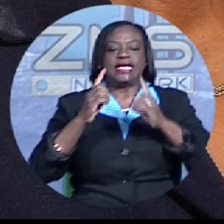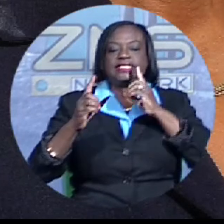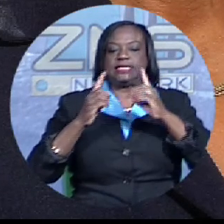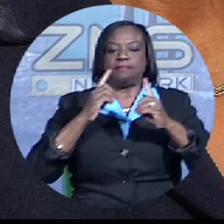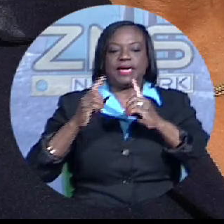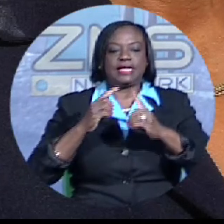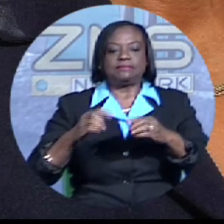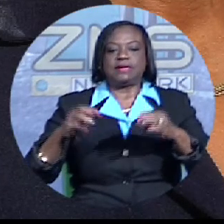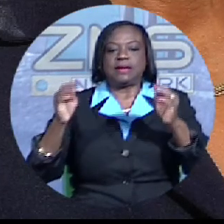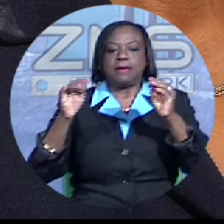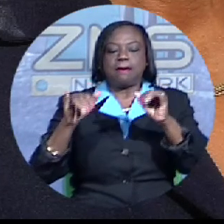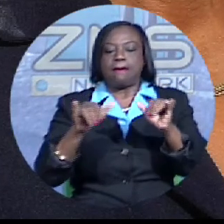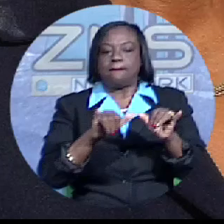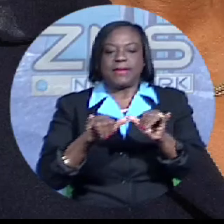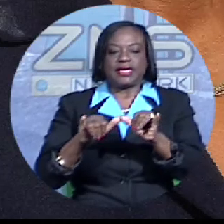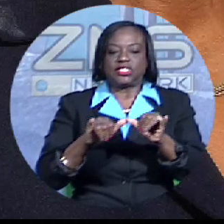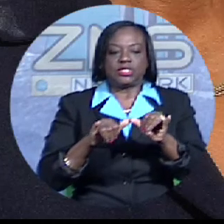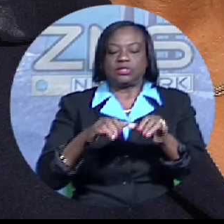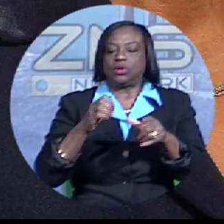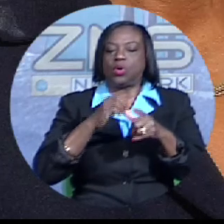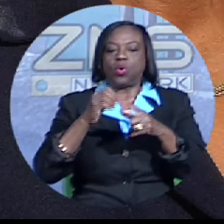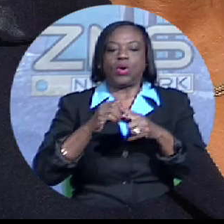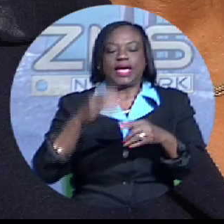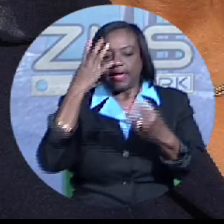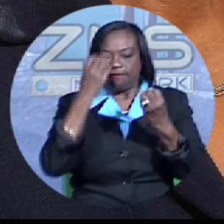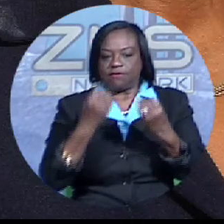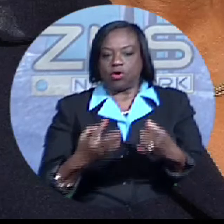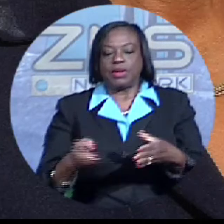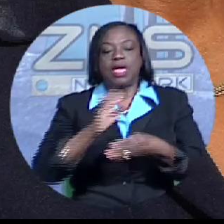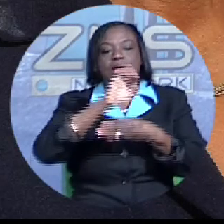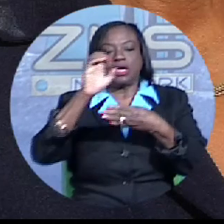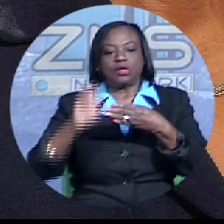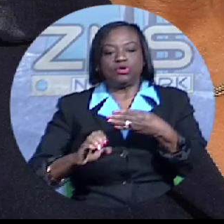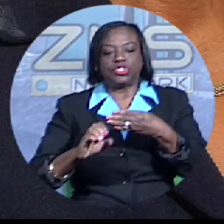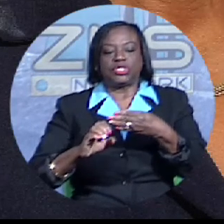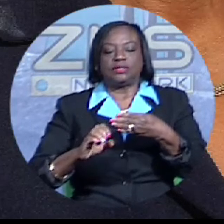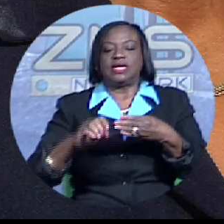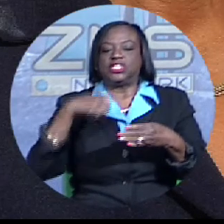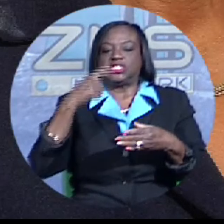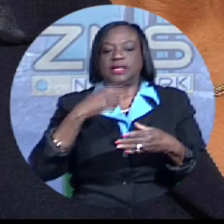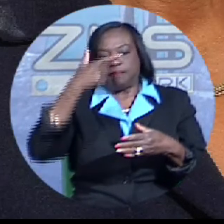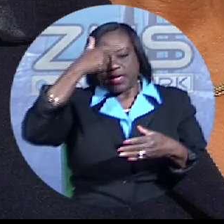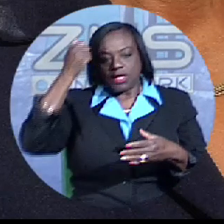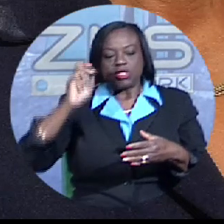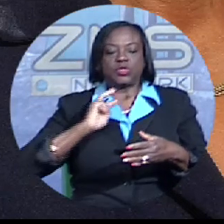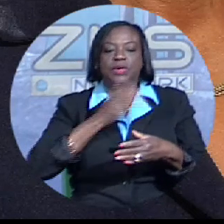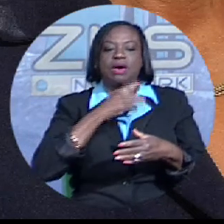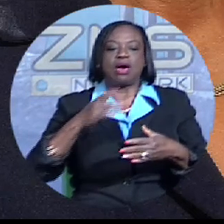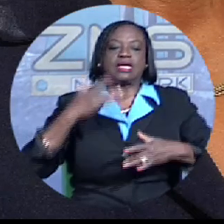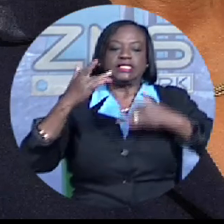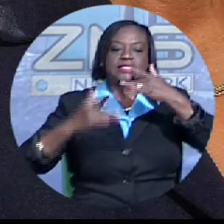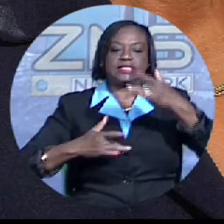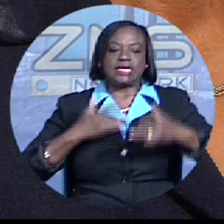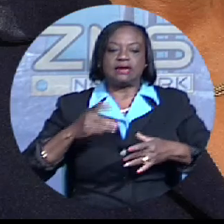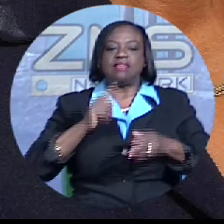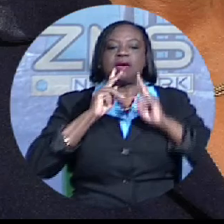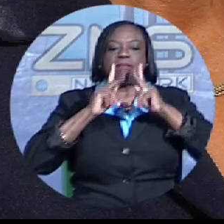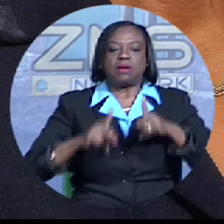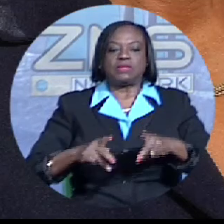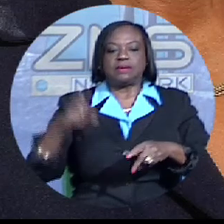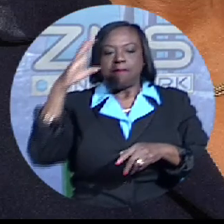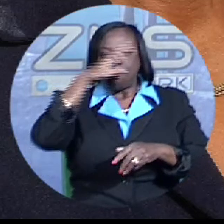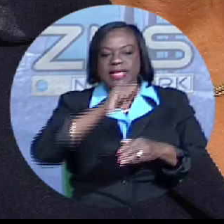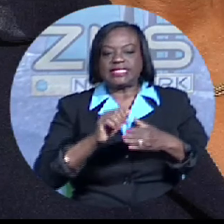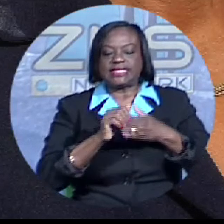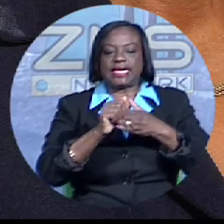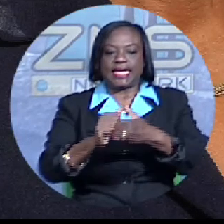neither measured nor informed. In her conclusion, she wrote that because we are concerned that the public has been misled very